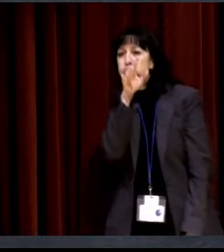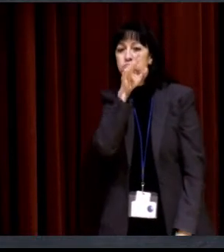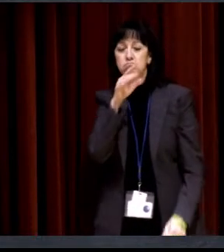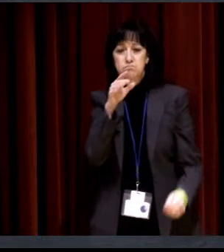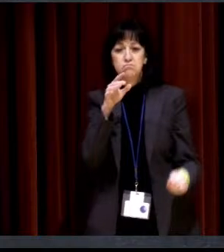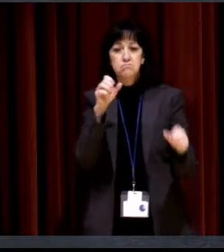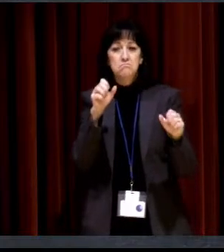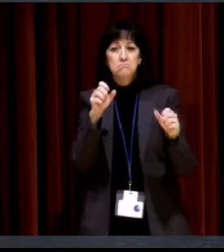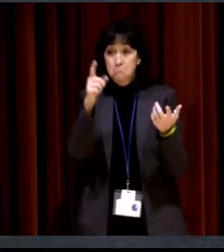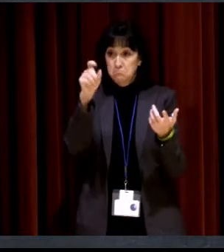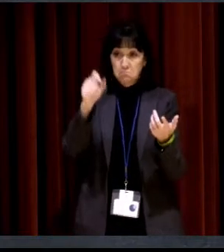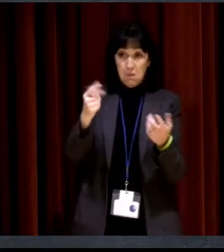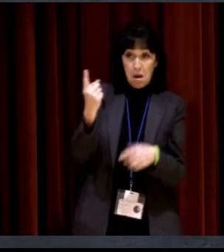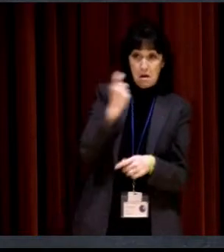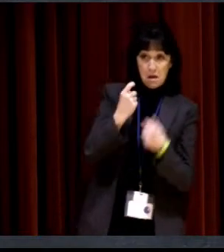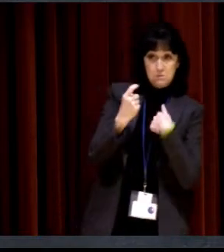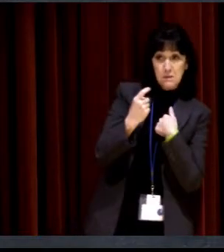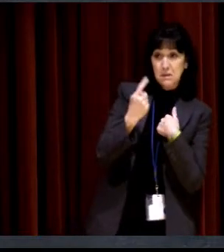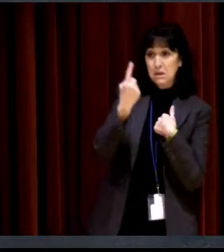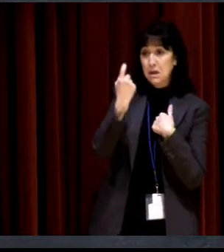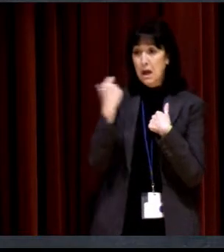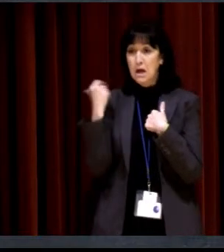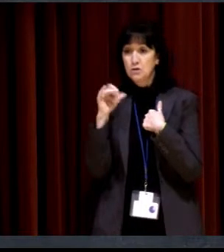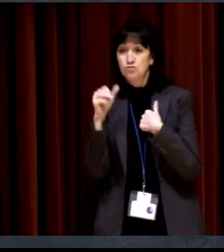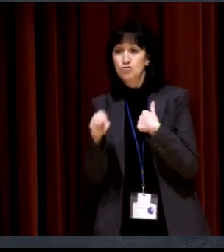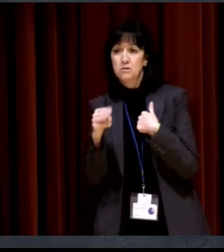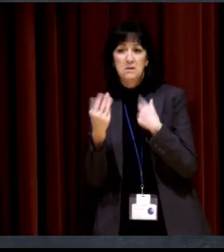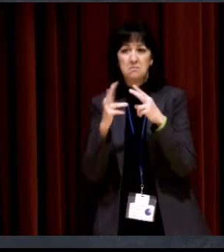me, or either one. We'll both take it.